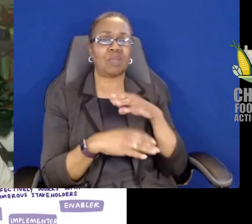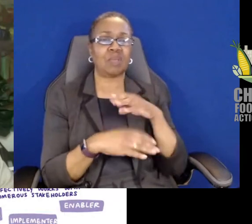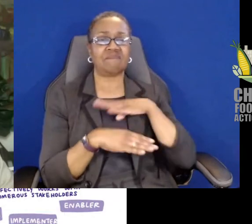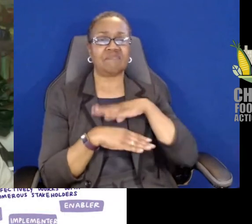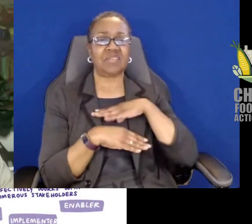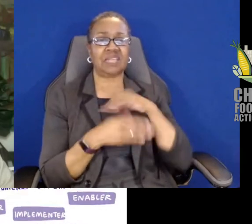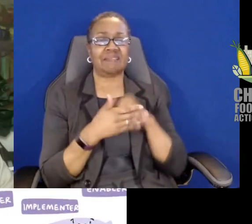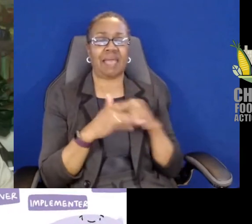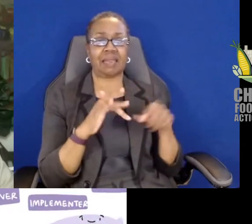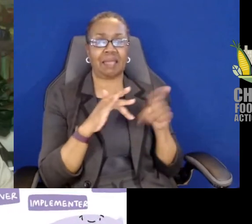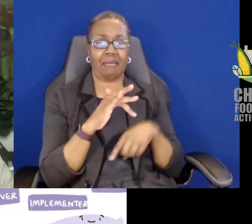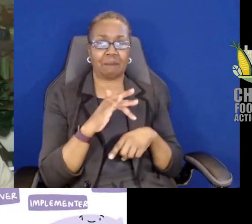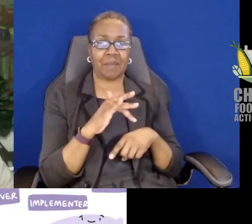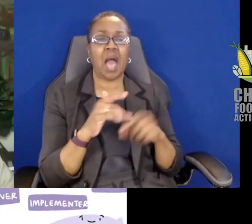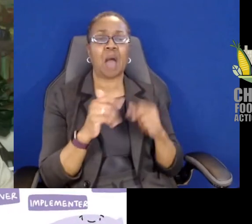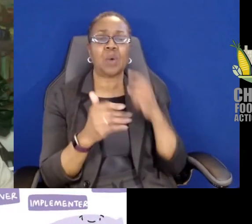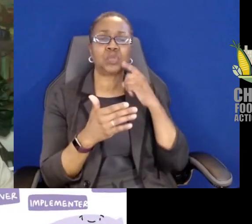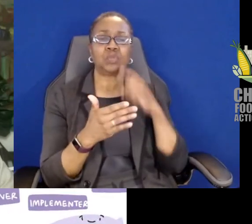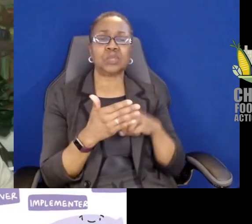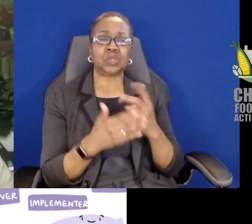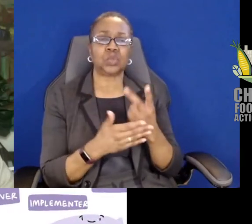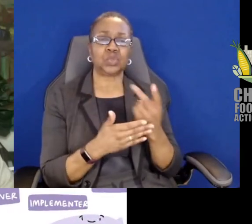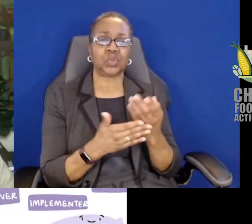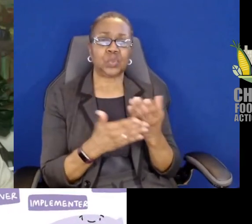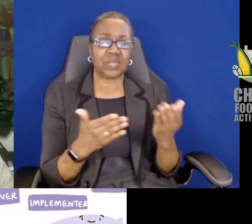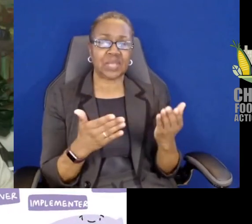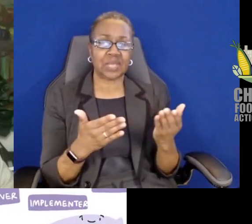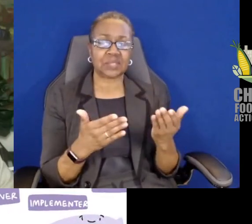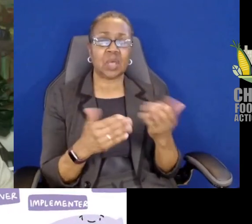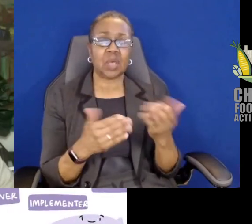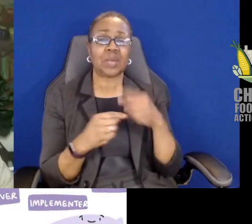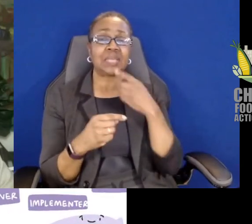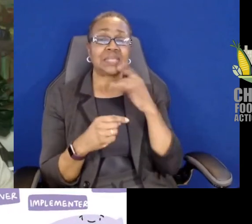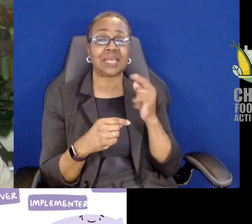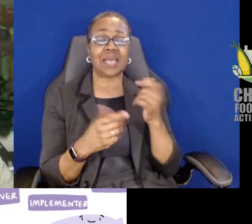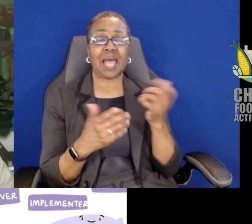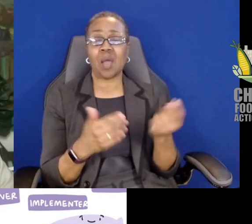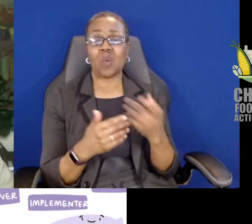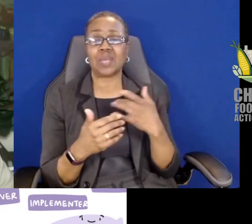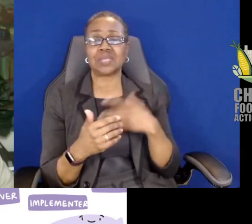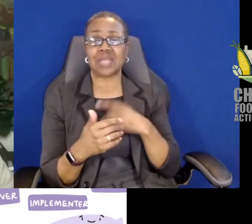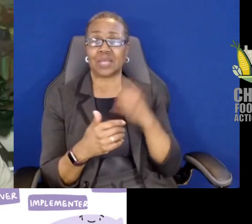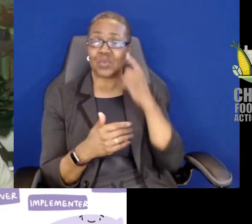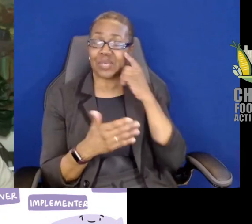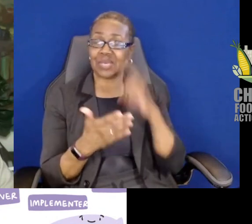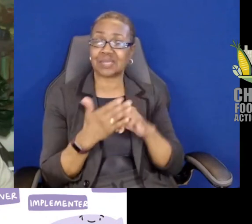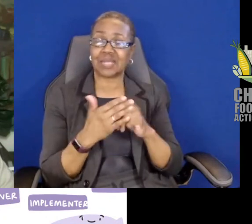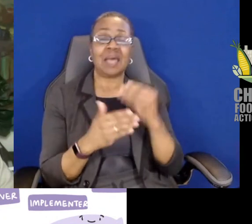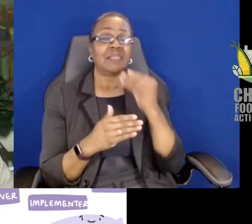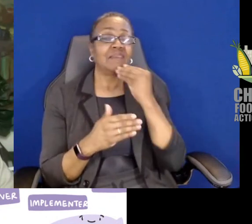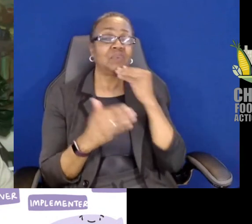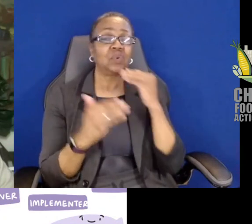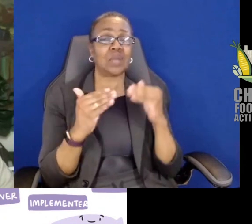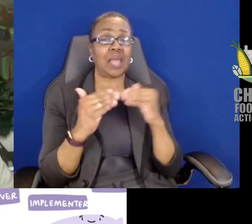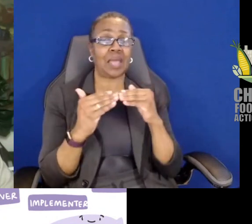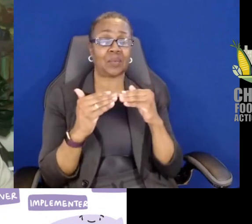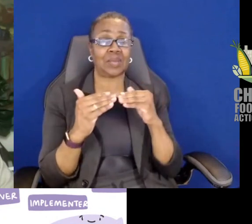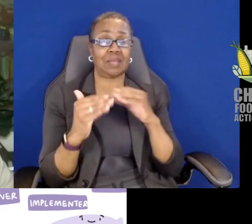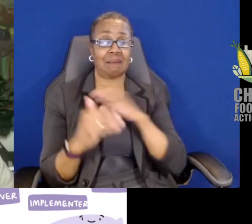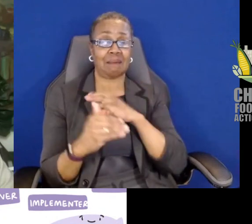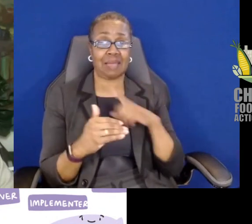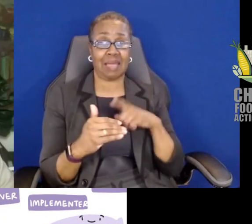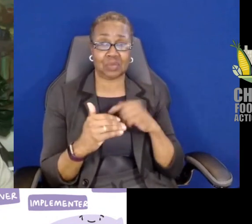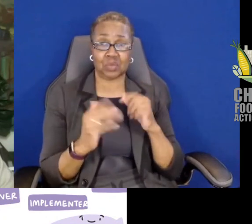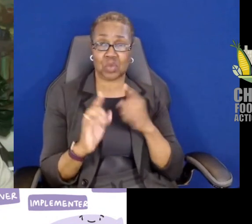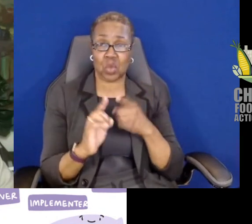flag those two things. And whenever I say this, I always like to acknowledge that the Food Equity Council's goal is to not create a new table,